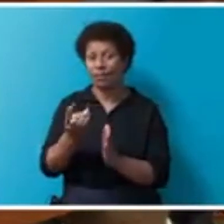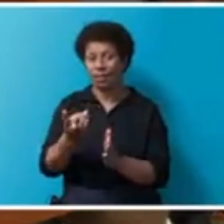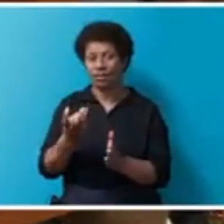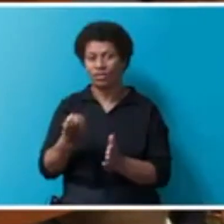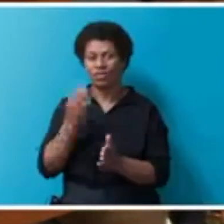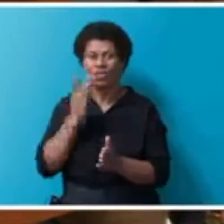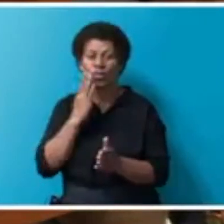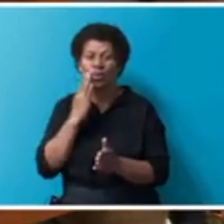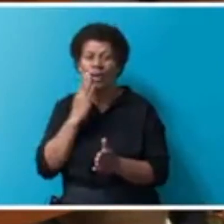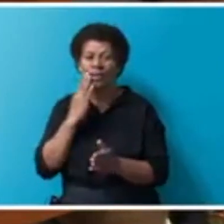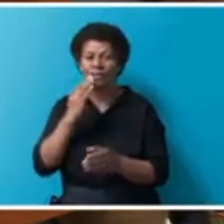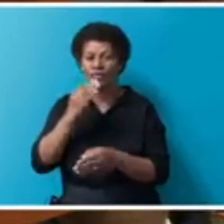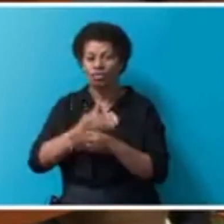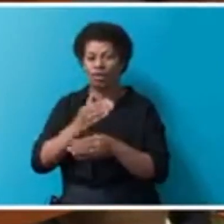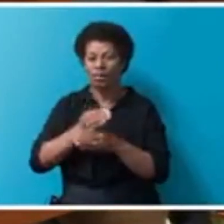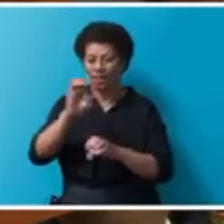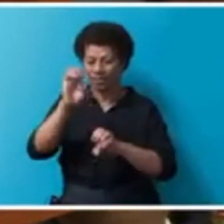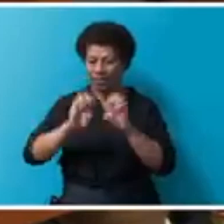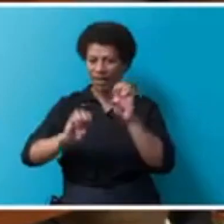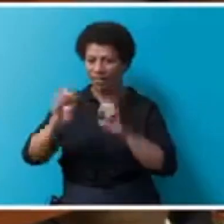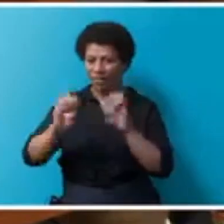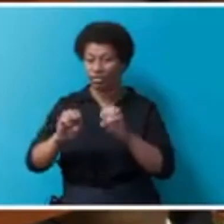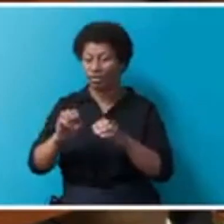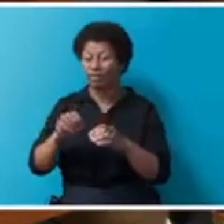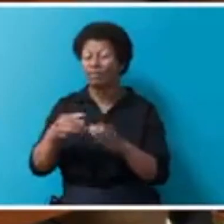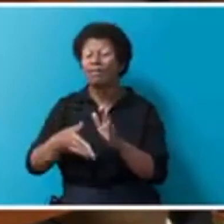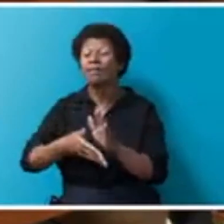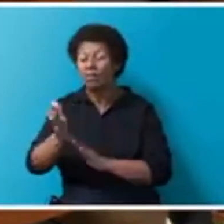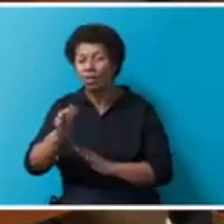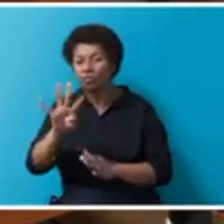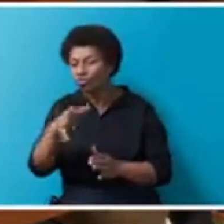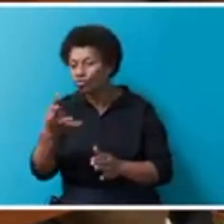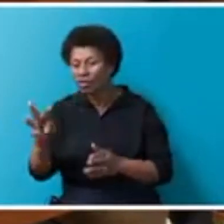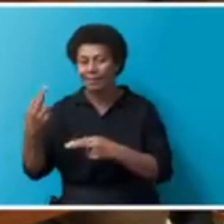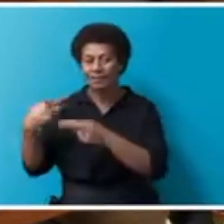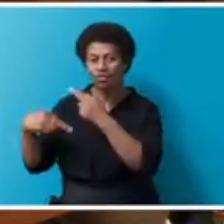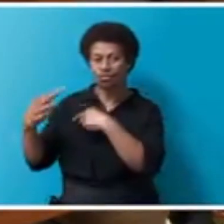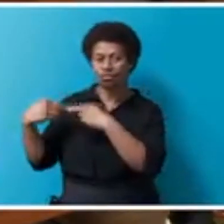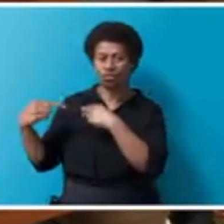job evaluation exercise. Go and check history.